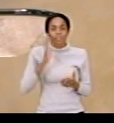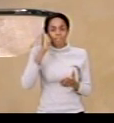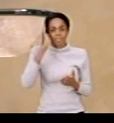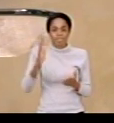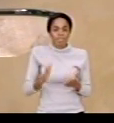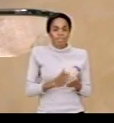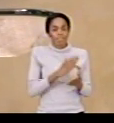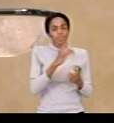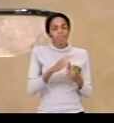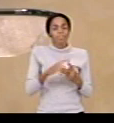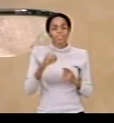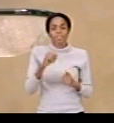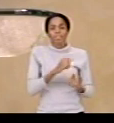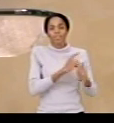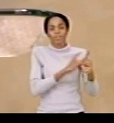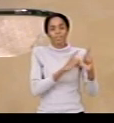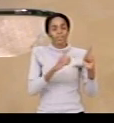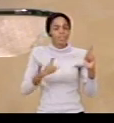me